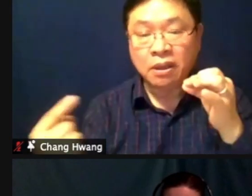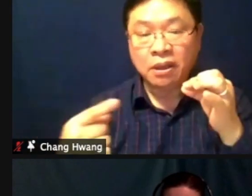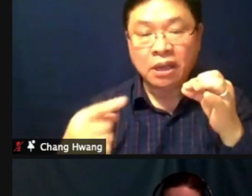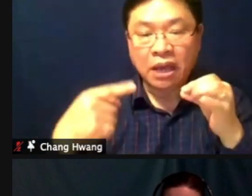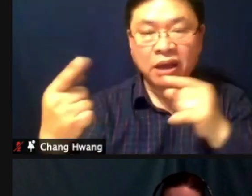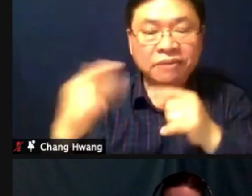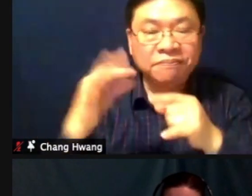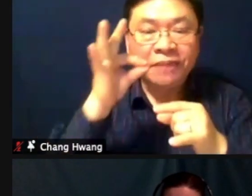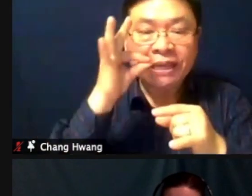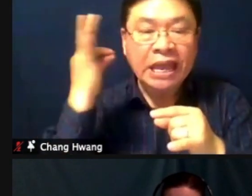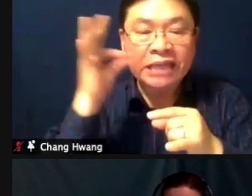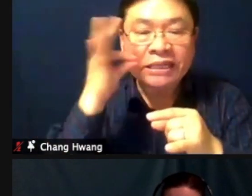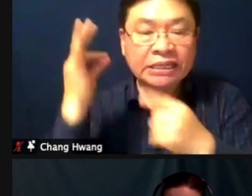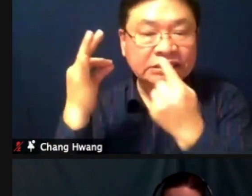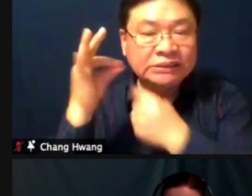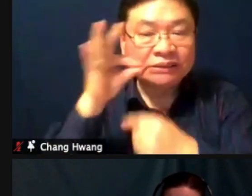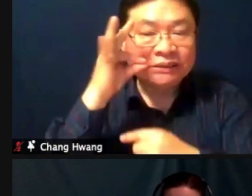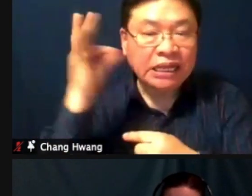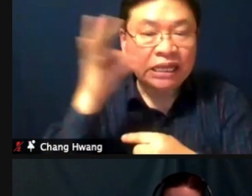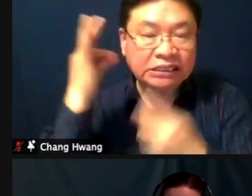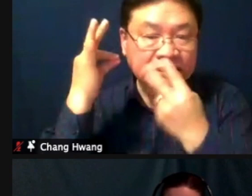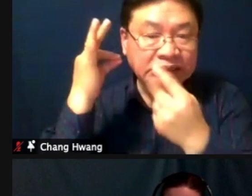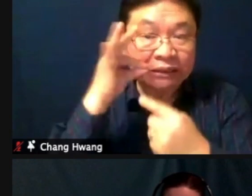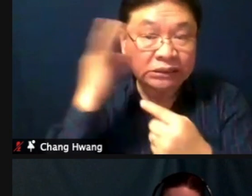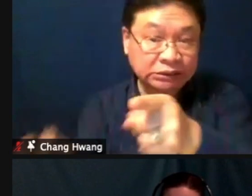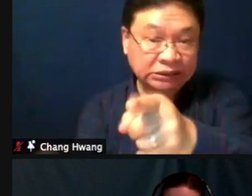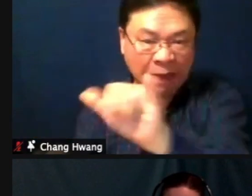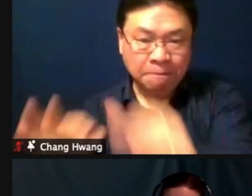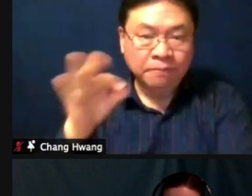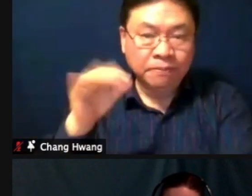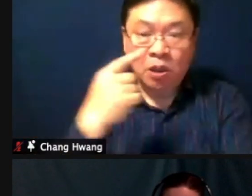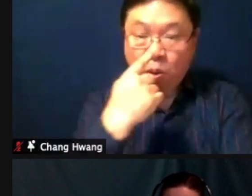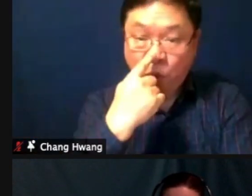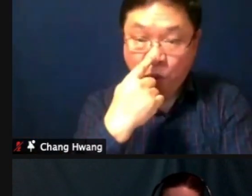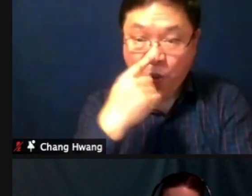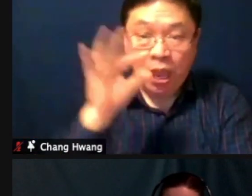shape, and we've got the movement, cat.